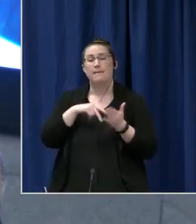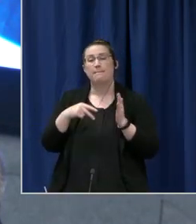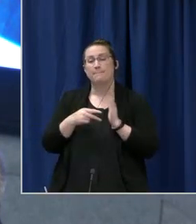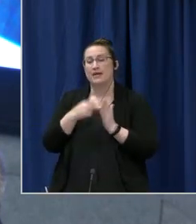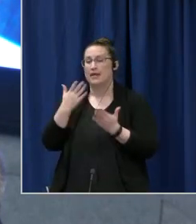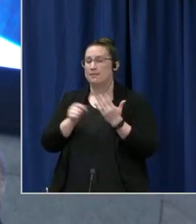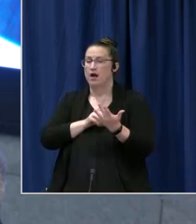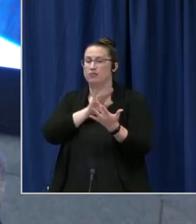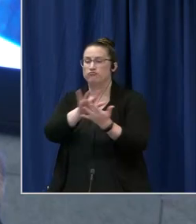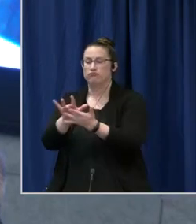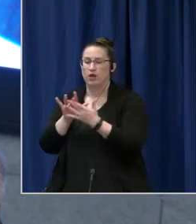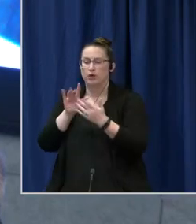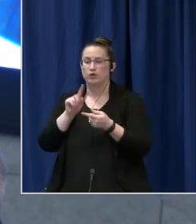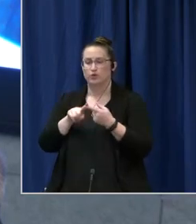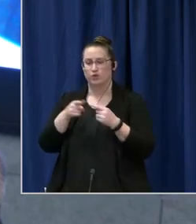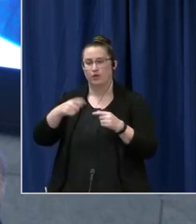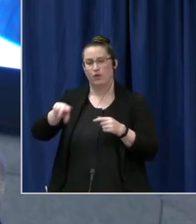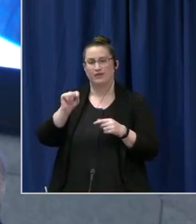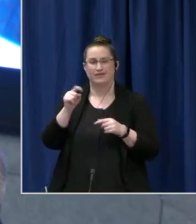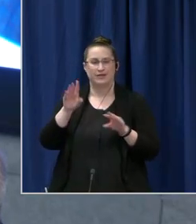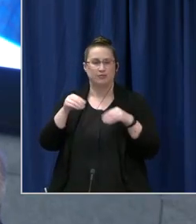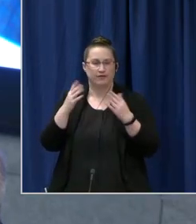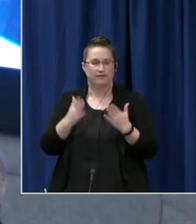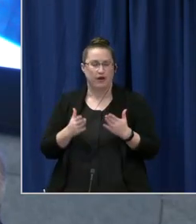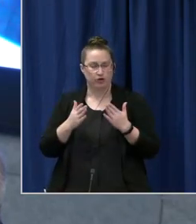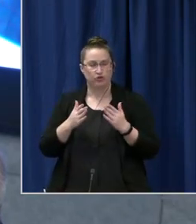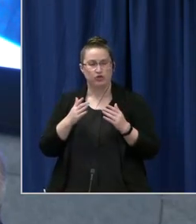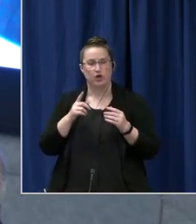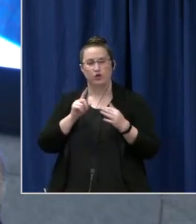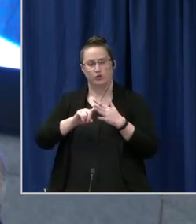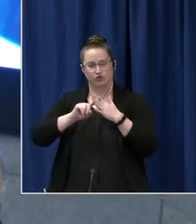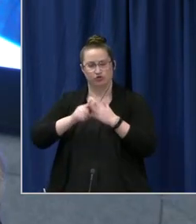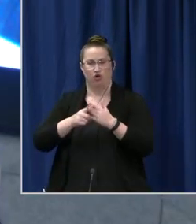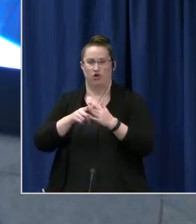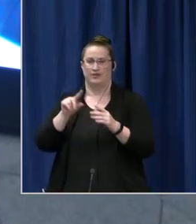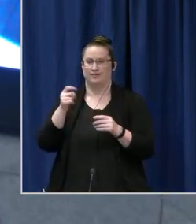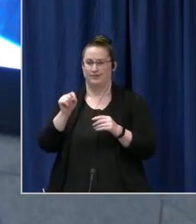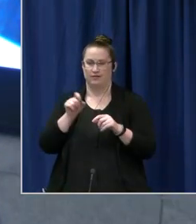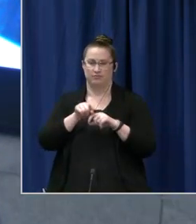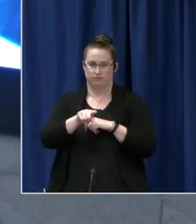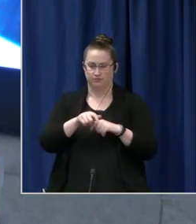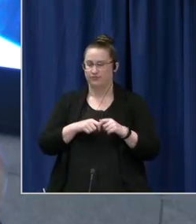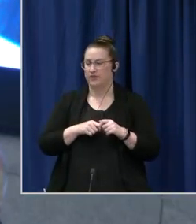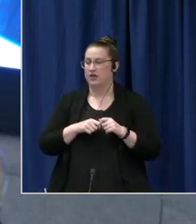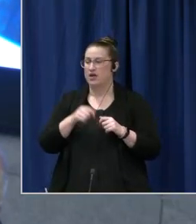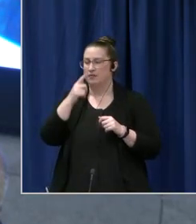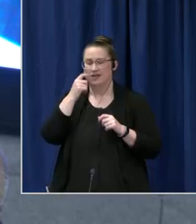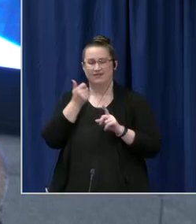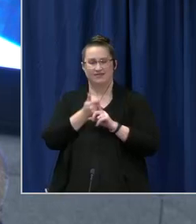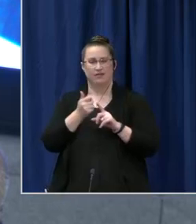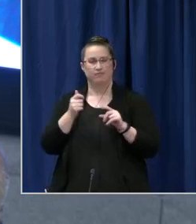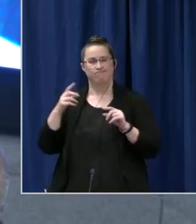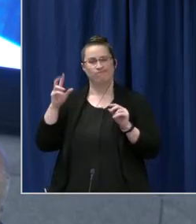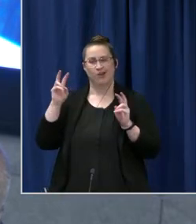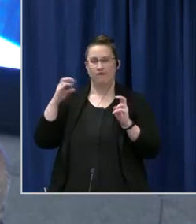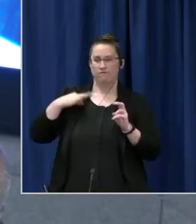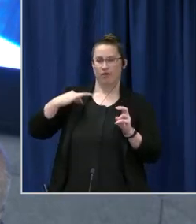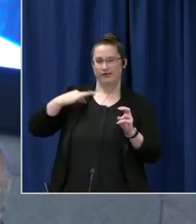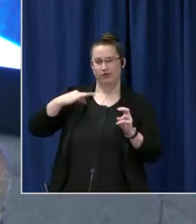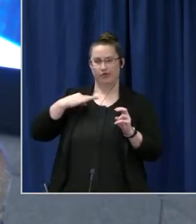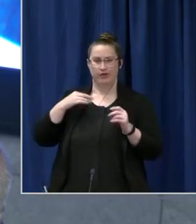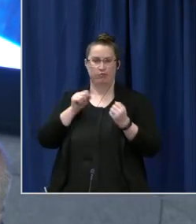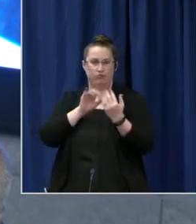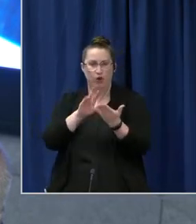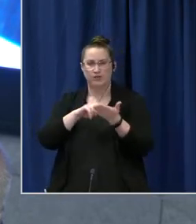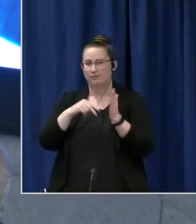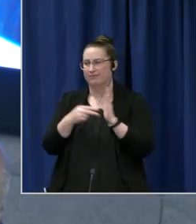reach out to covered text providers directly to initiate text delivery. Because of its voluntary nature, the text to 911 registry